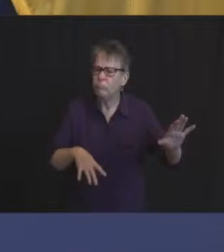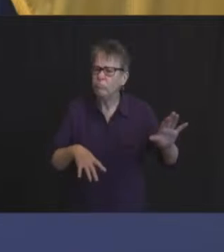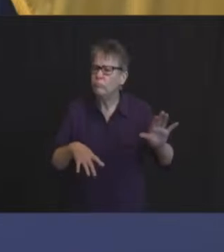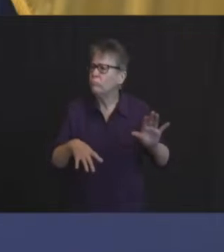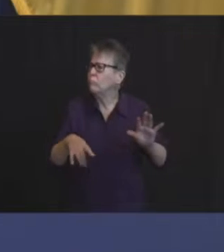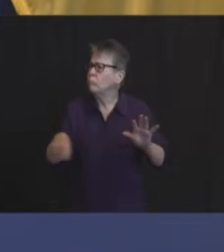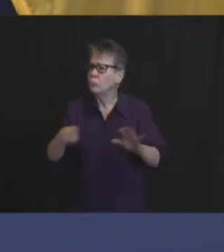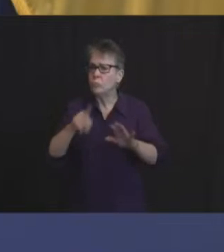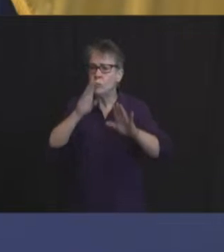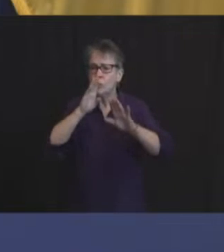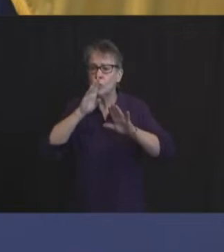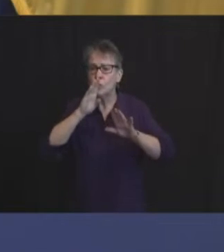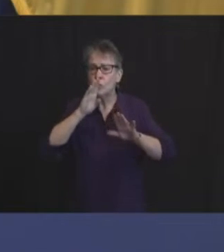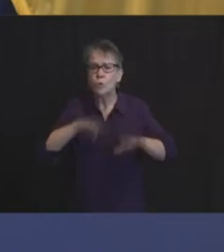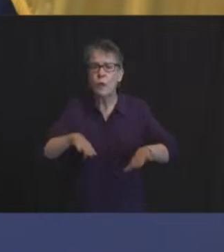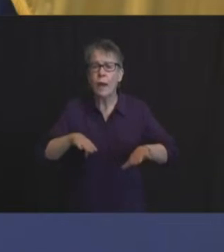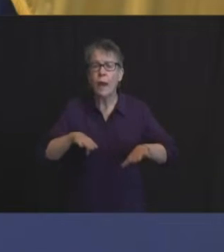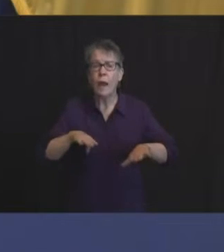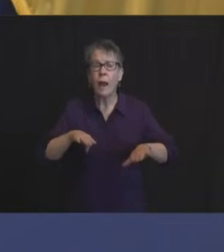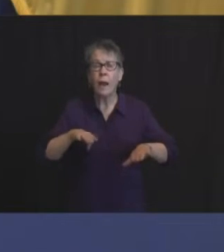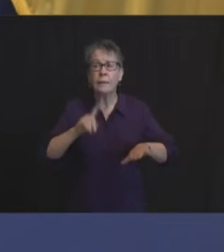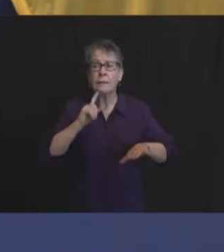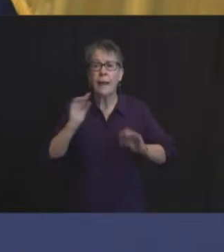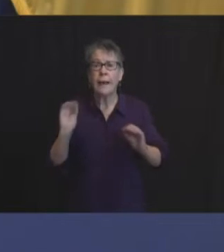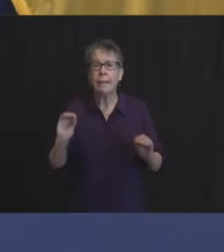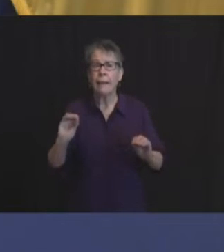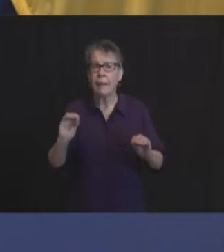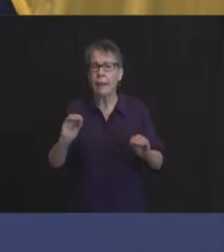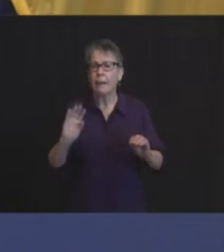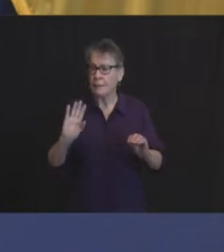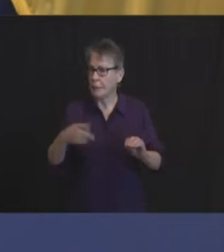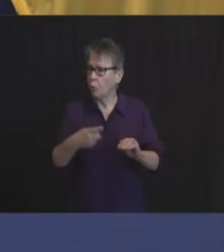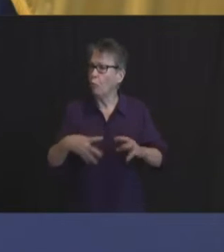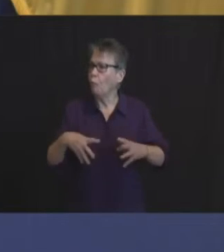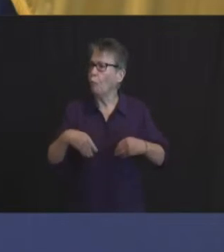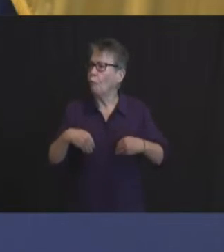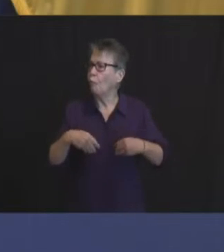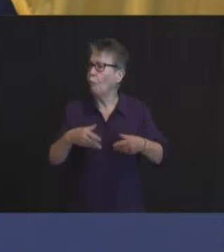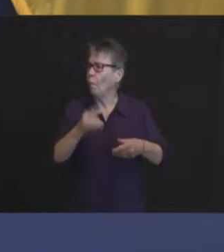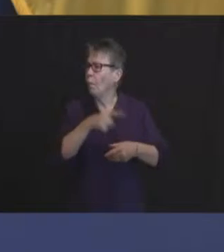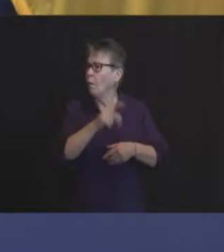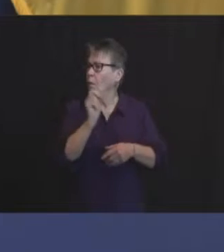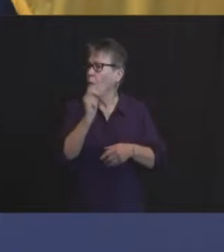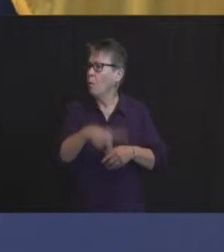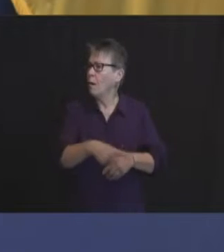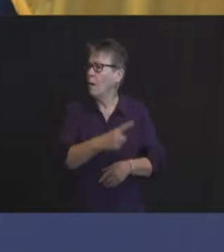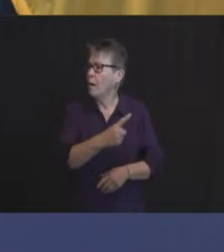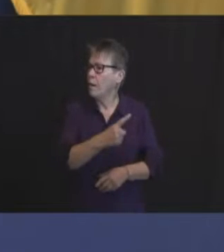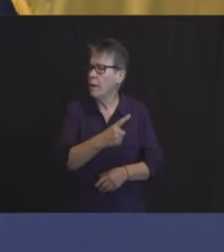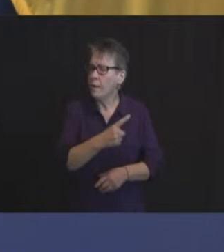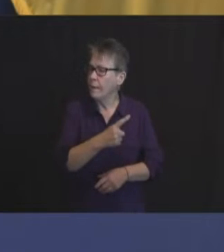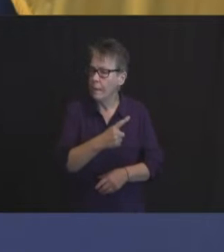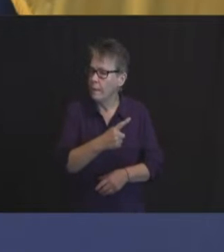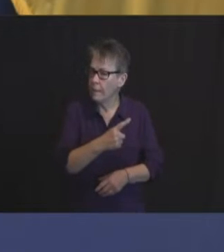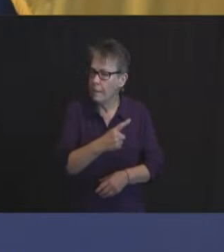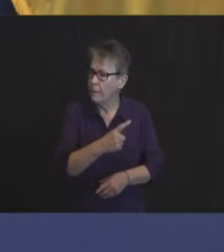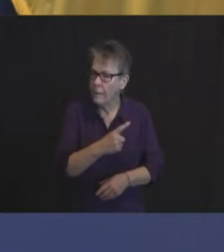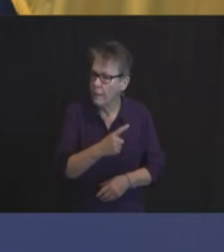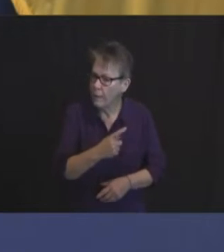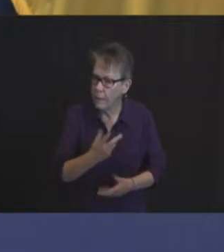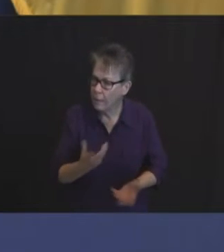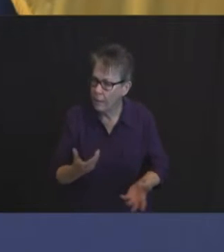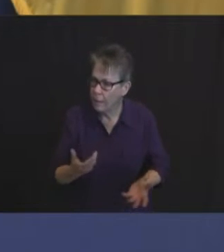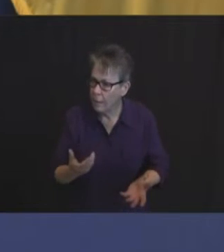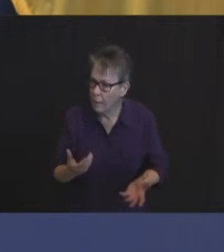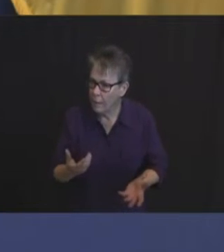Oklahoma, Ben Sass in Nebraska, folks who have been on the side of the president who said, you know what, this has gone too far. That would really help